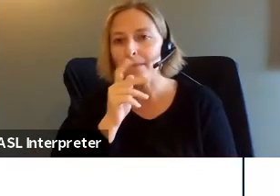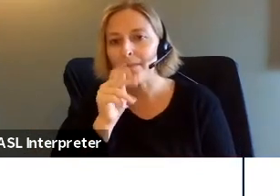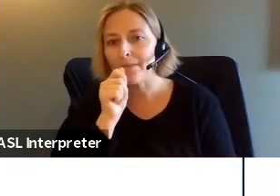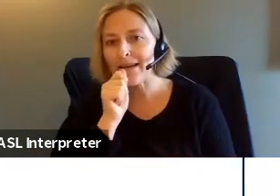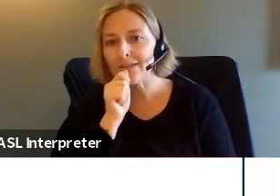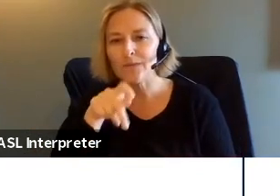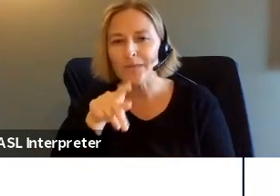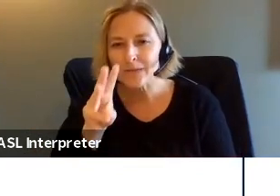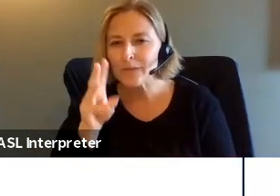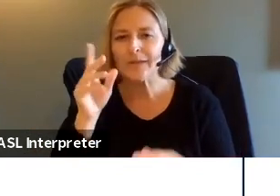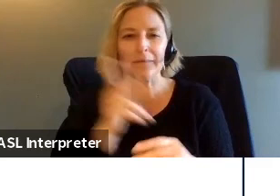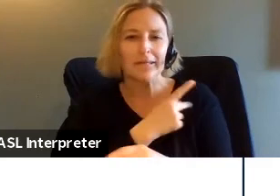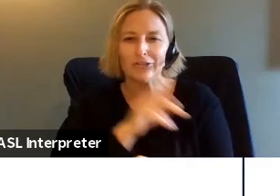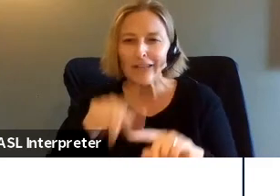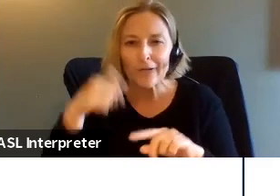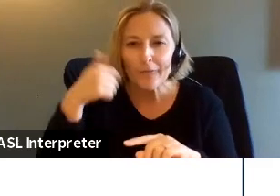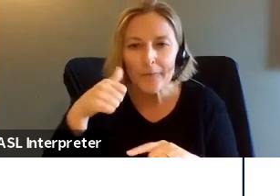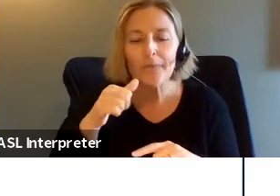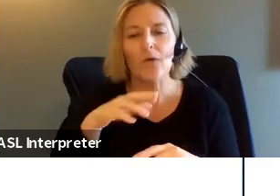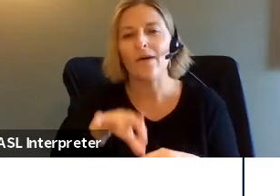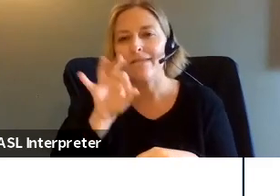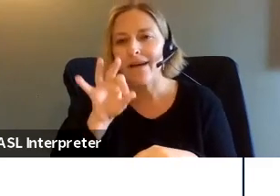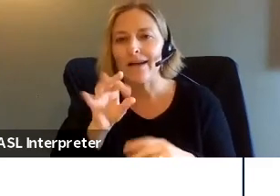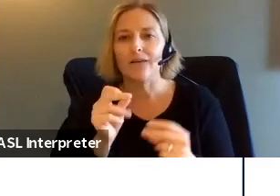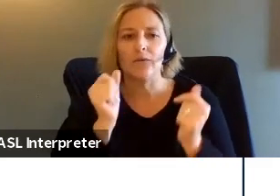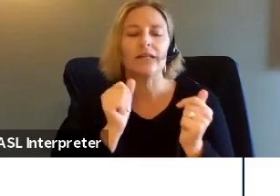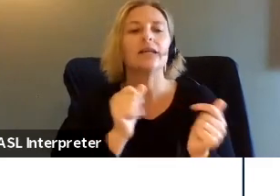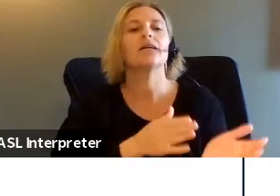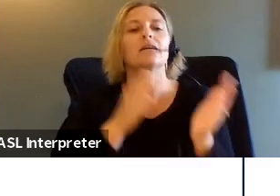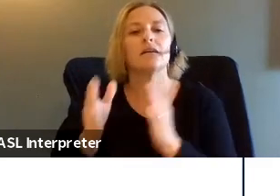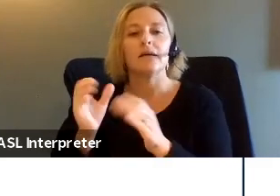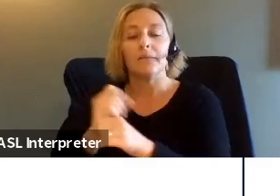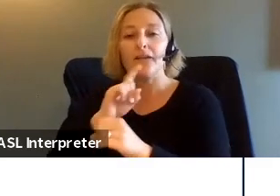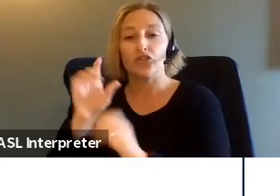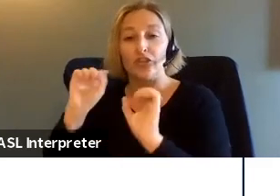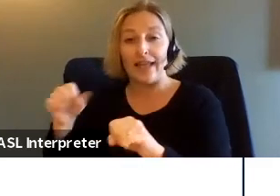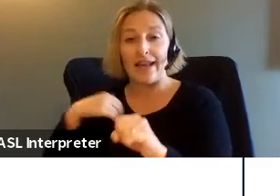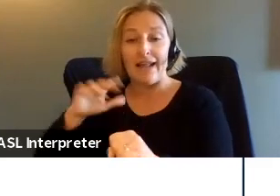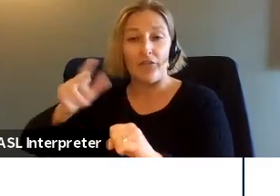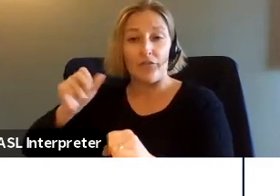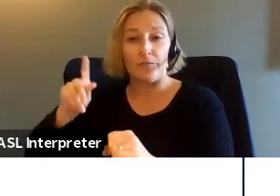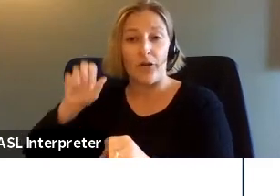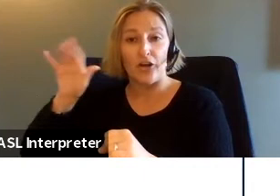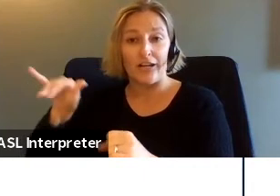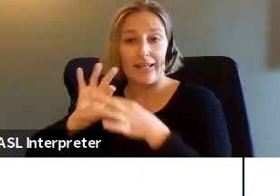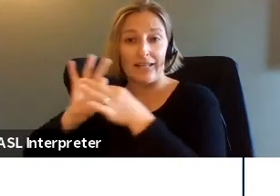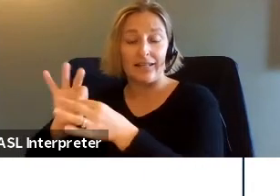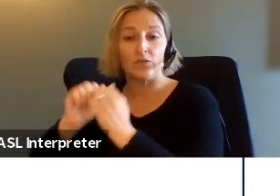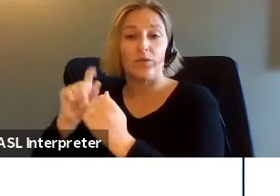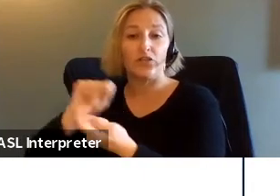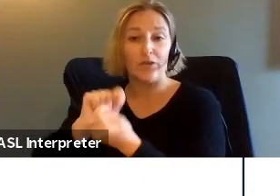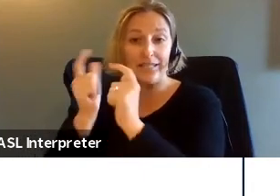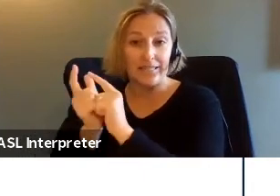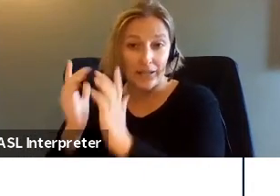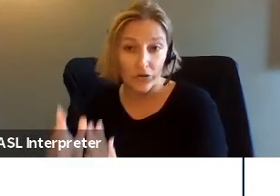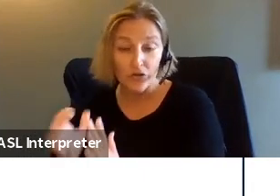short notice. Enabling multi-party connections is really important, including translator services and family and